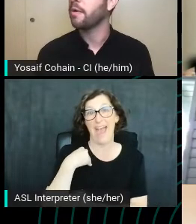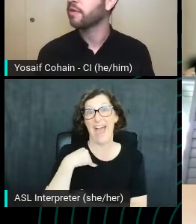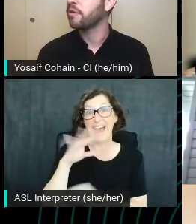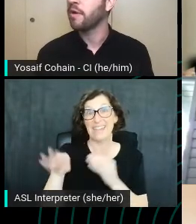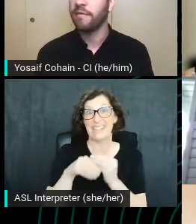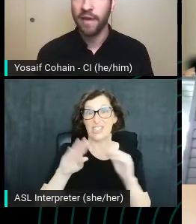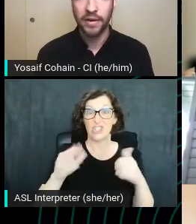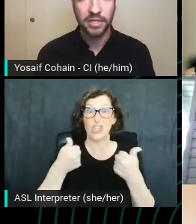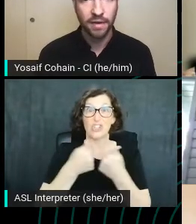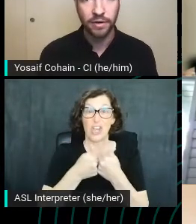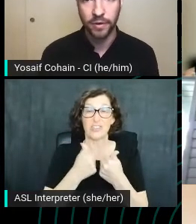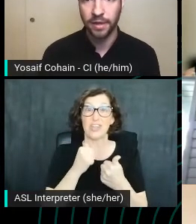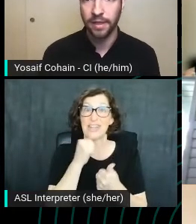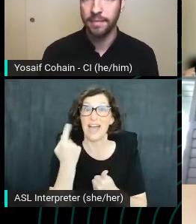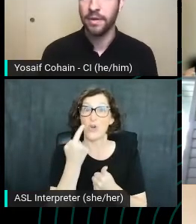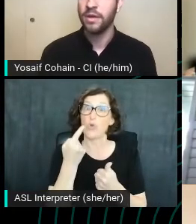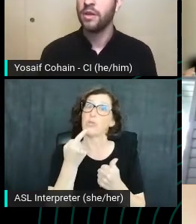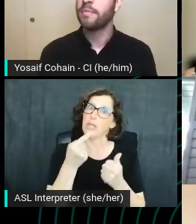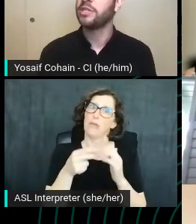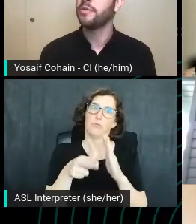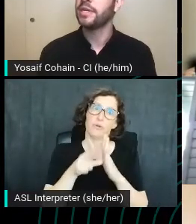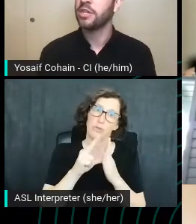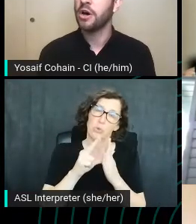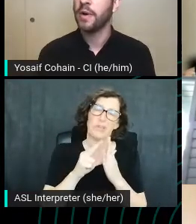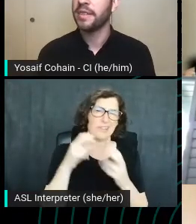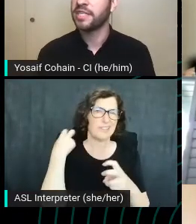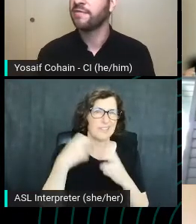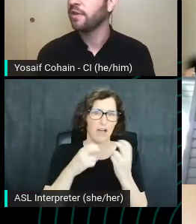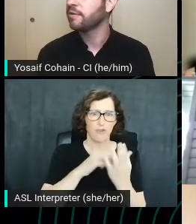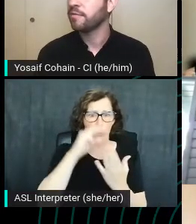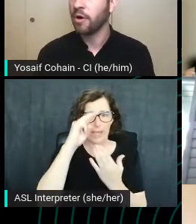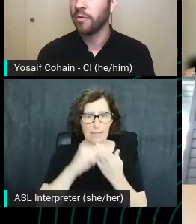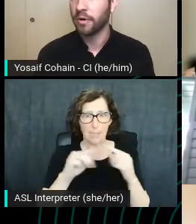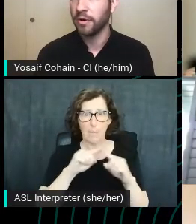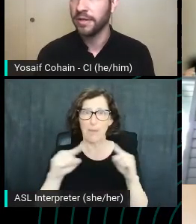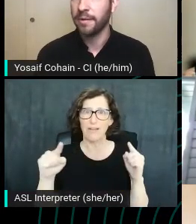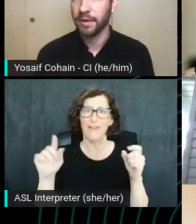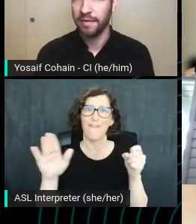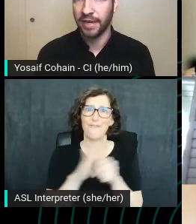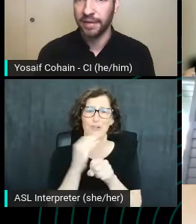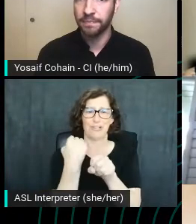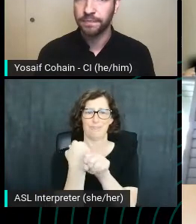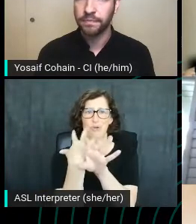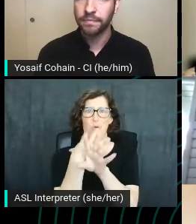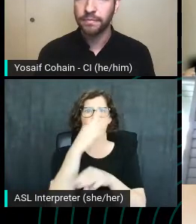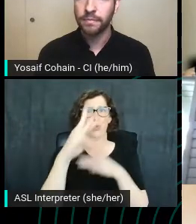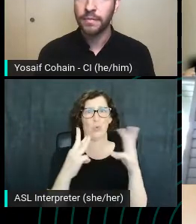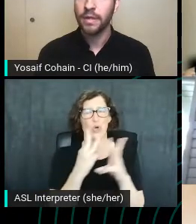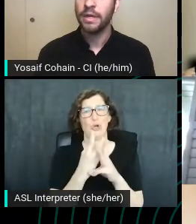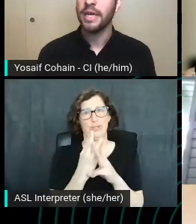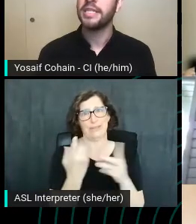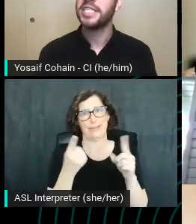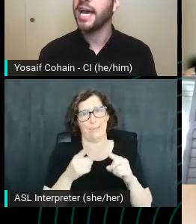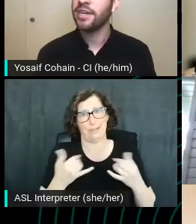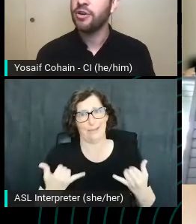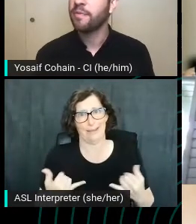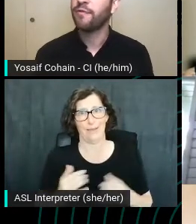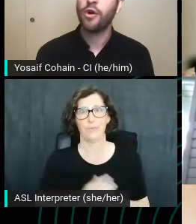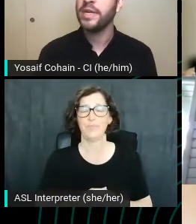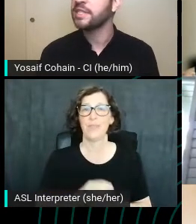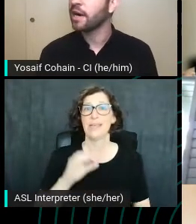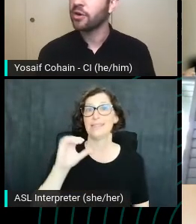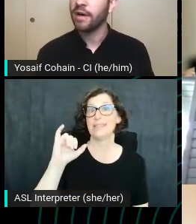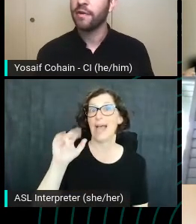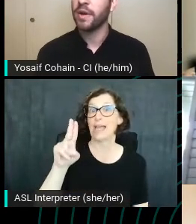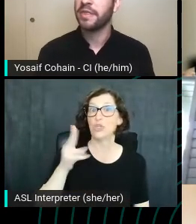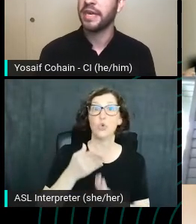just going through a very tough curriculum, but doing so in this fully remote world that we're living in. In CIU, before